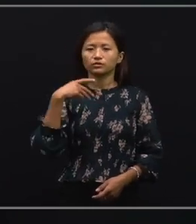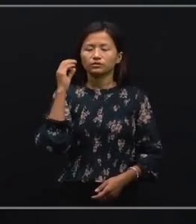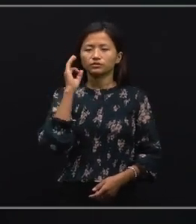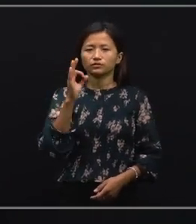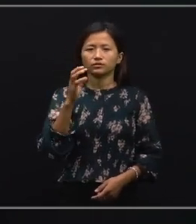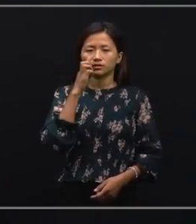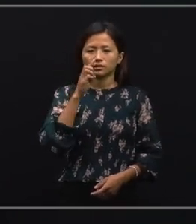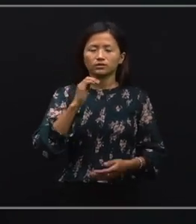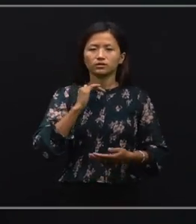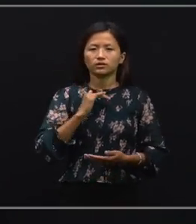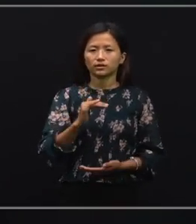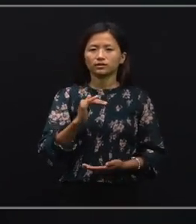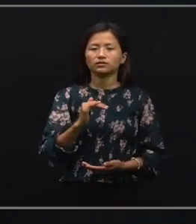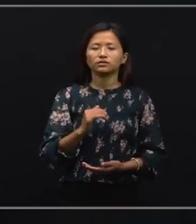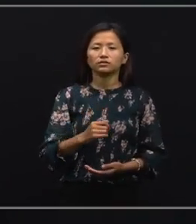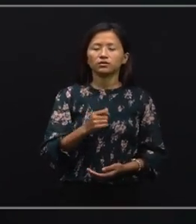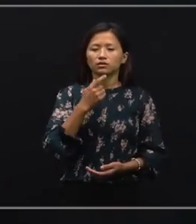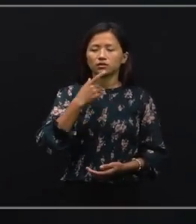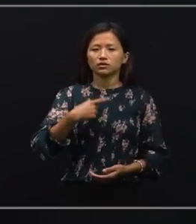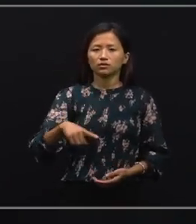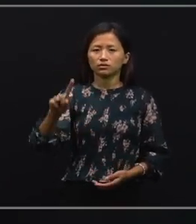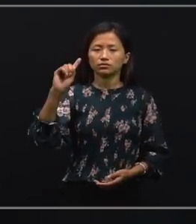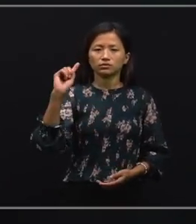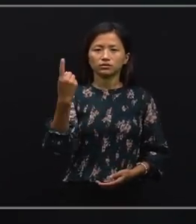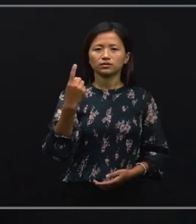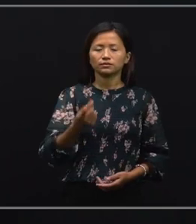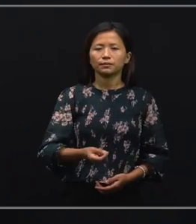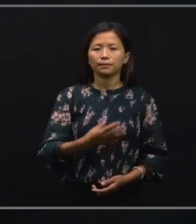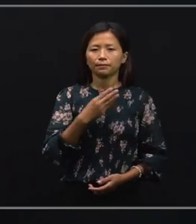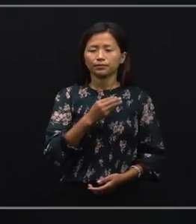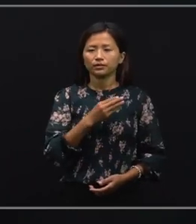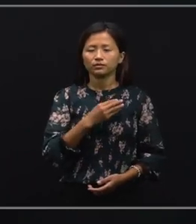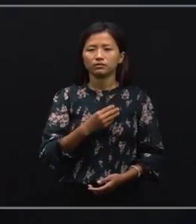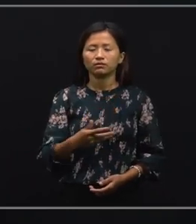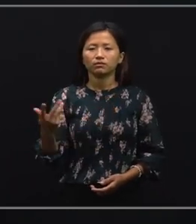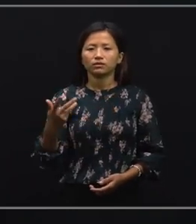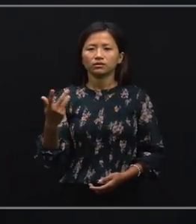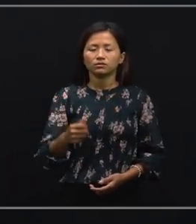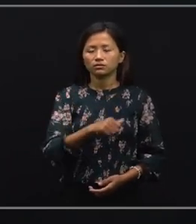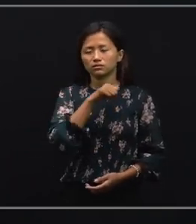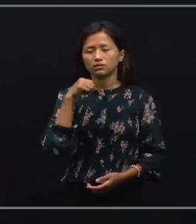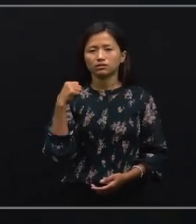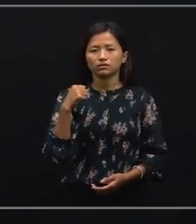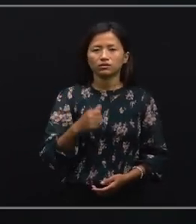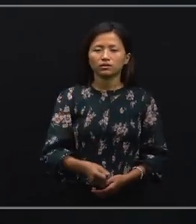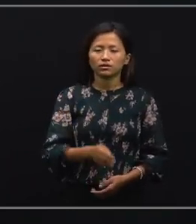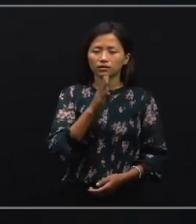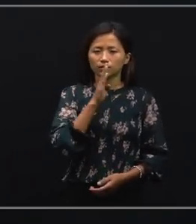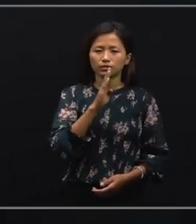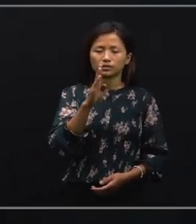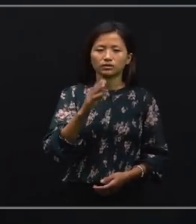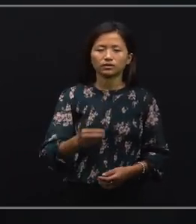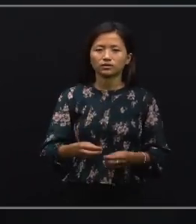lady who would be left all alone in pain. And that was the reason why he did not want to die. He had